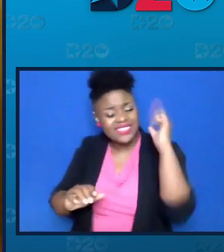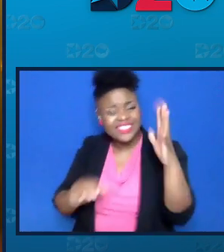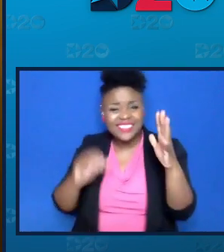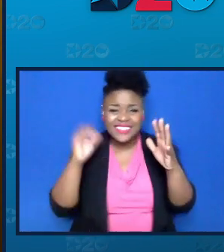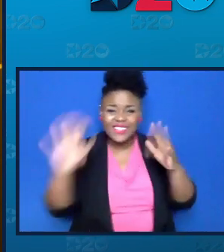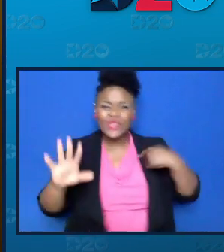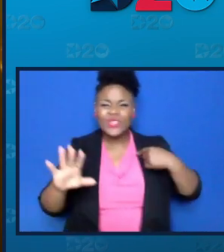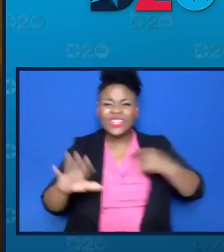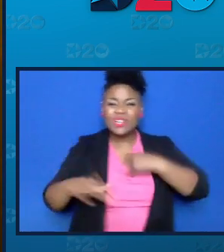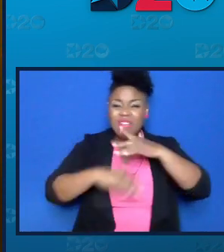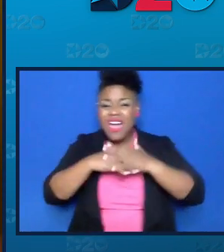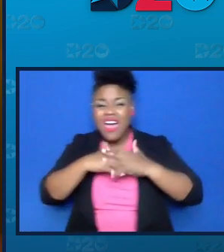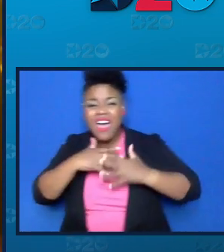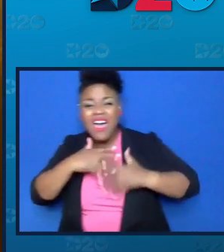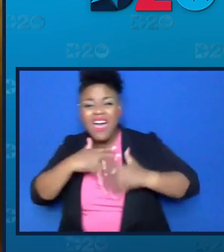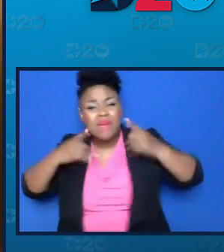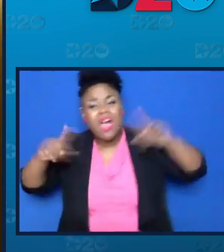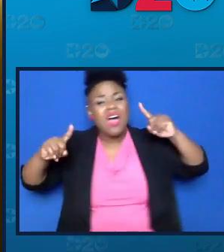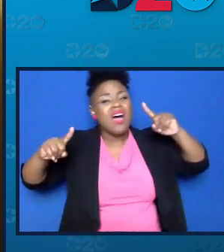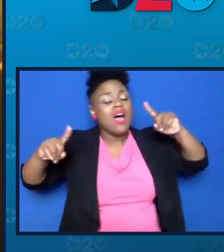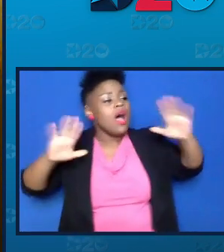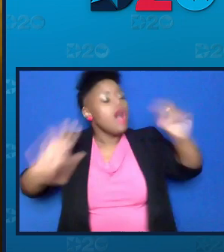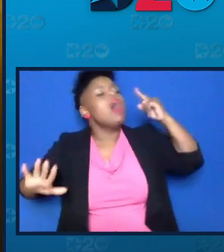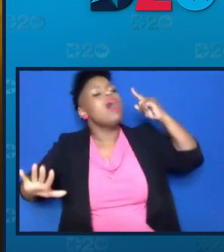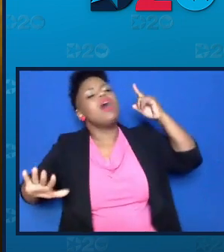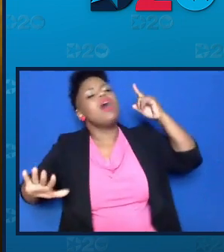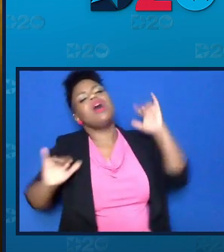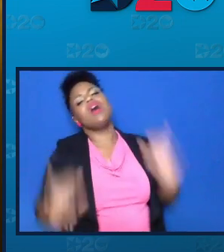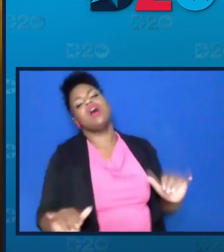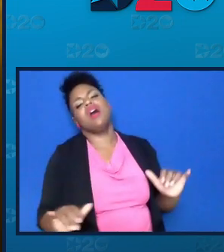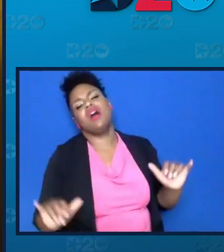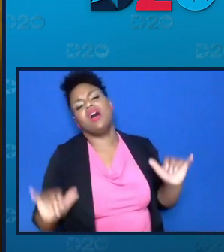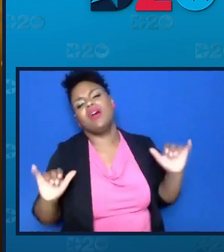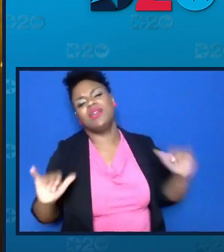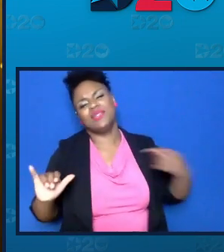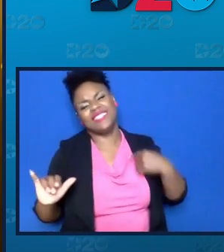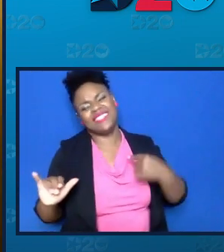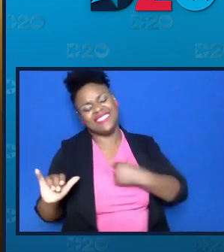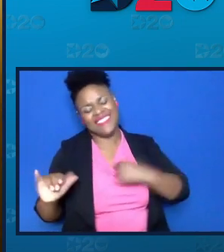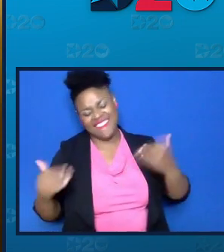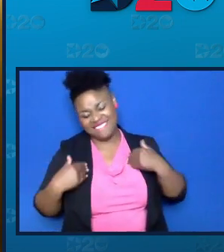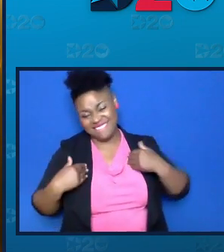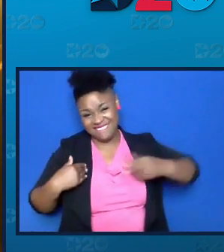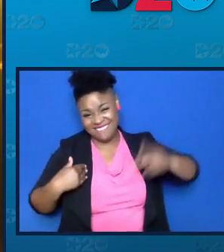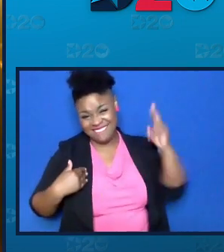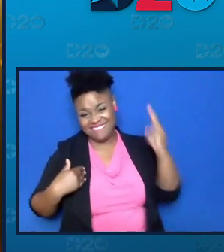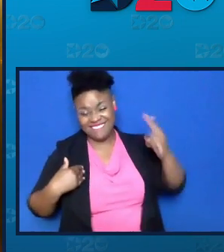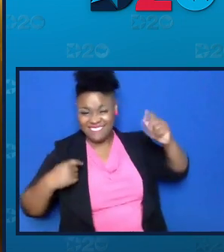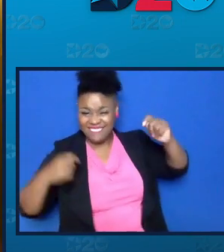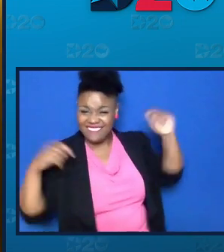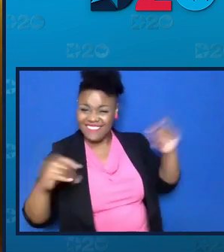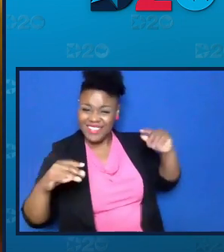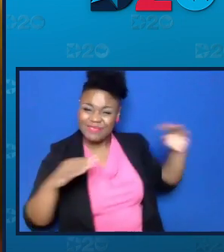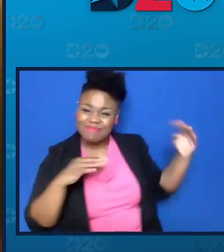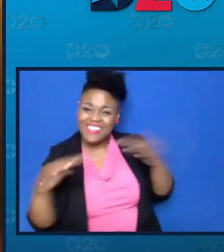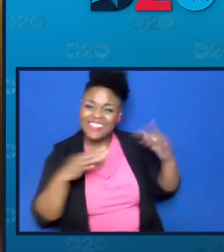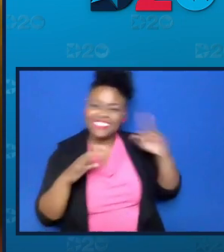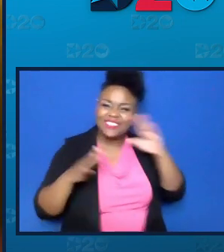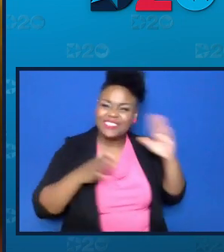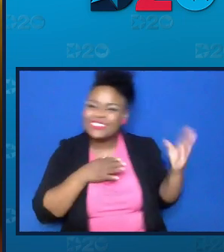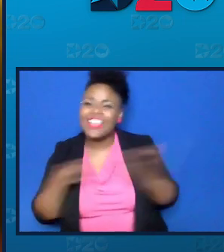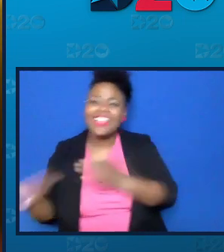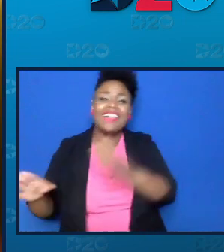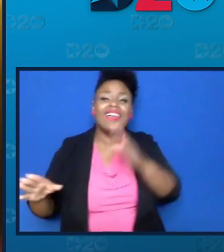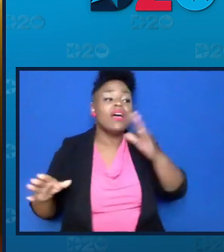epiphany. Now we right the wrongs in history. No one can win a war individually. It takes the wisdom of the elders,